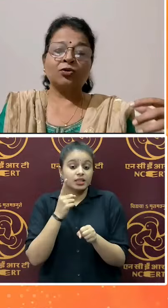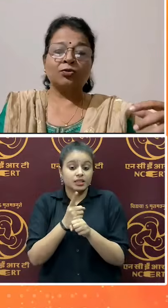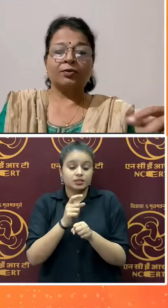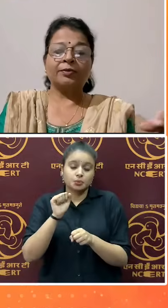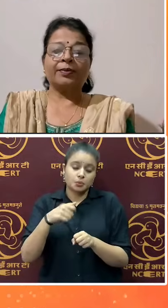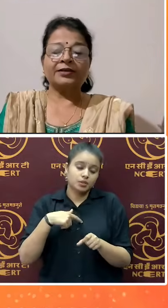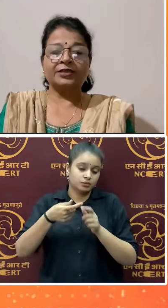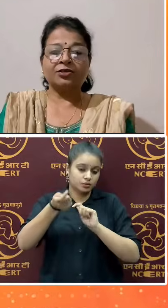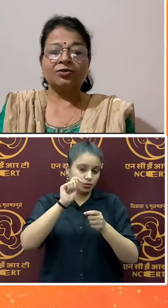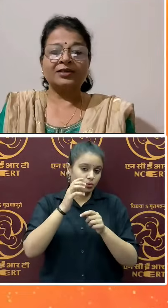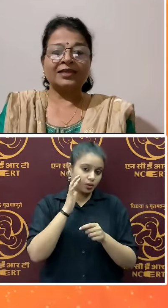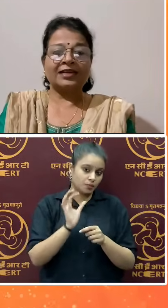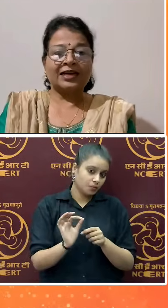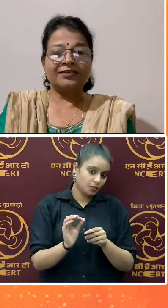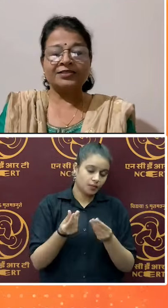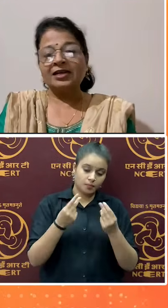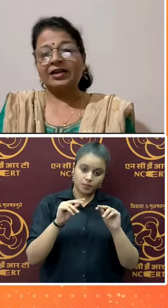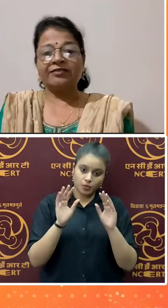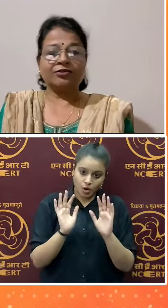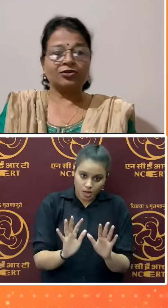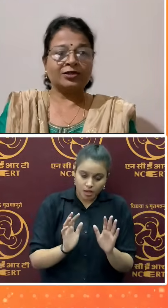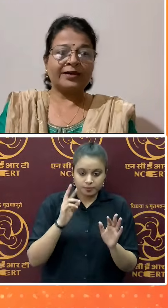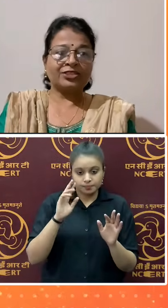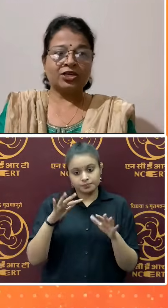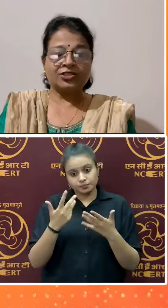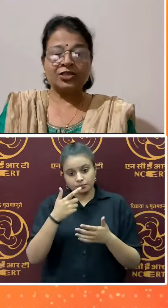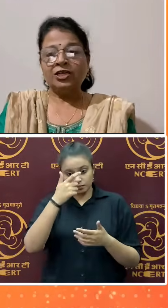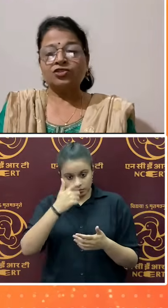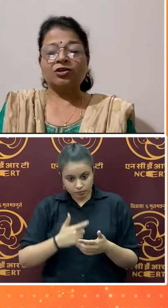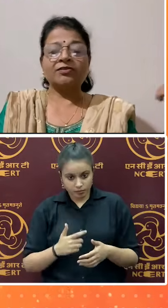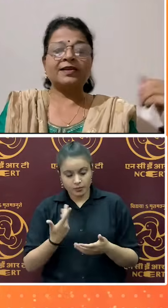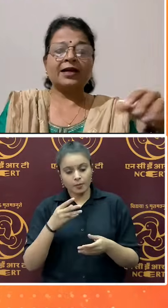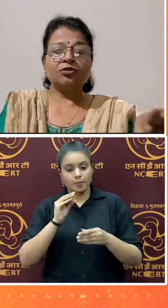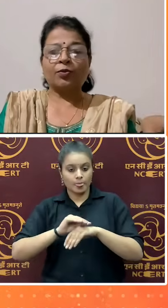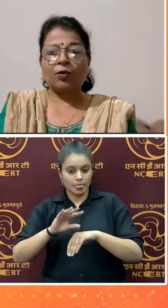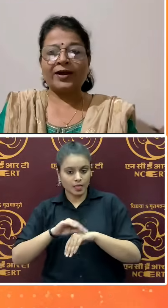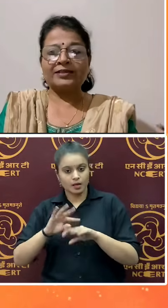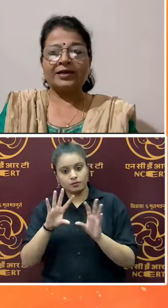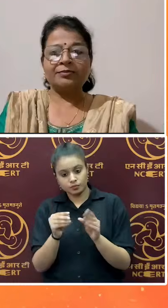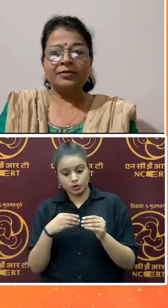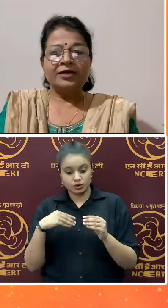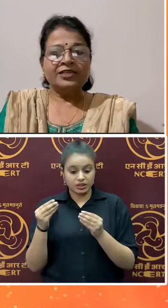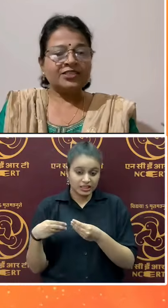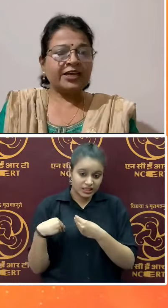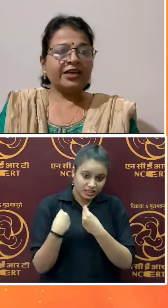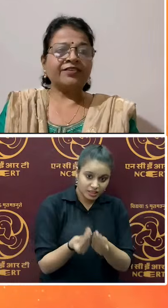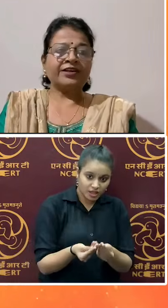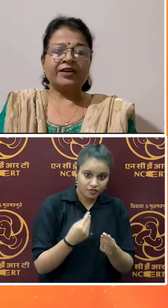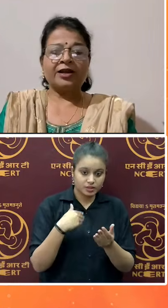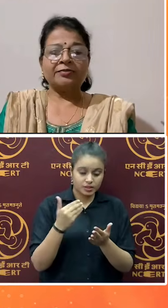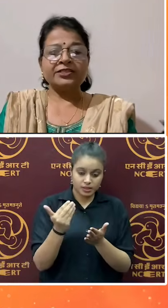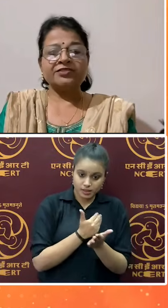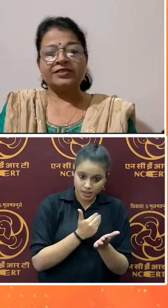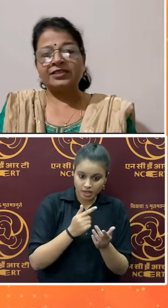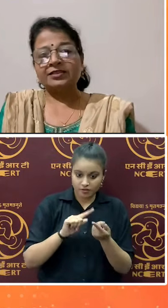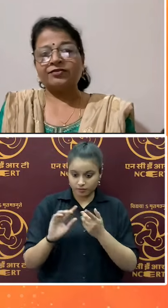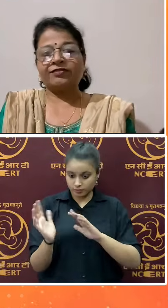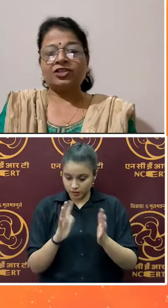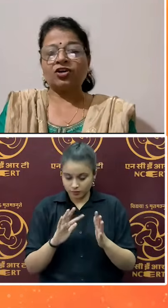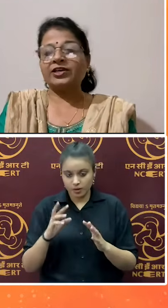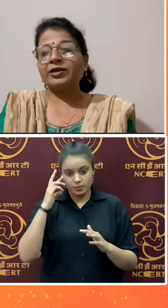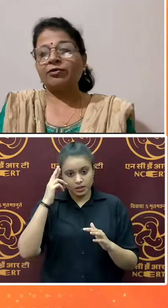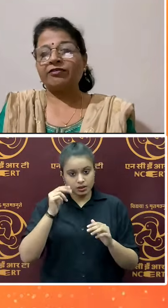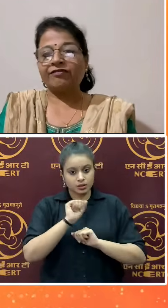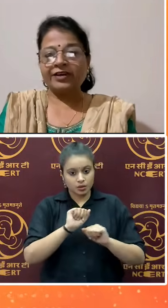a very important role in their lives, and of course the mentors. So we will have to provide them safe environments